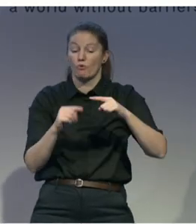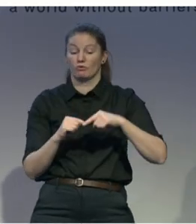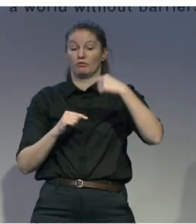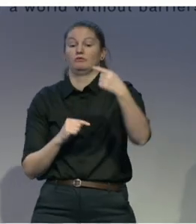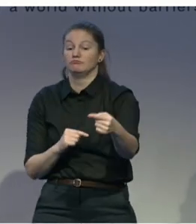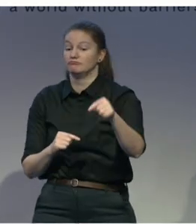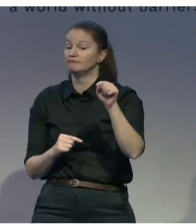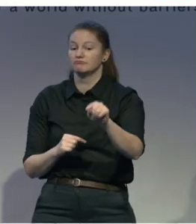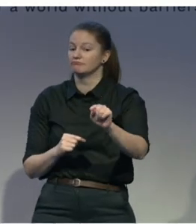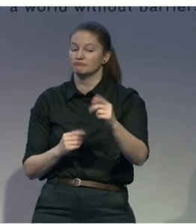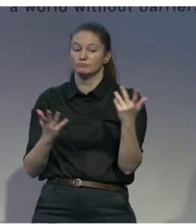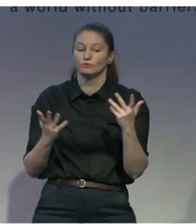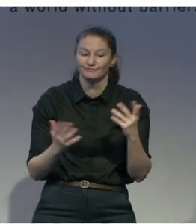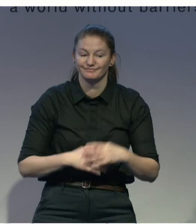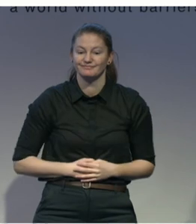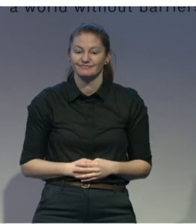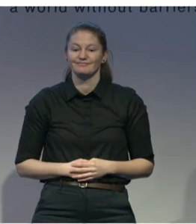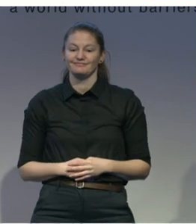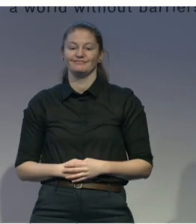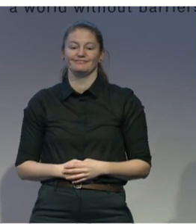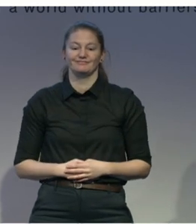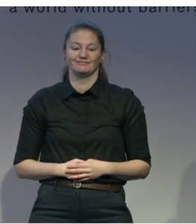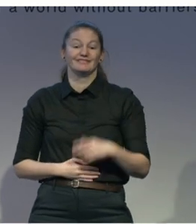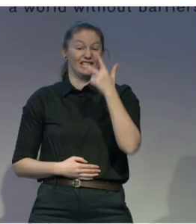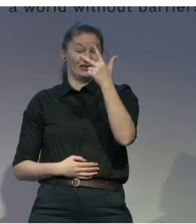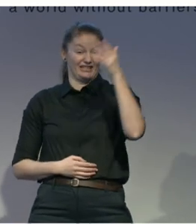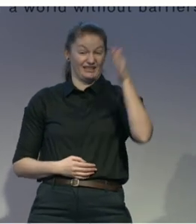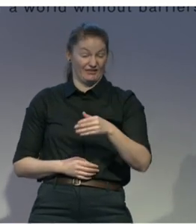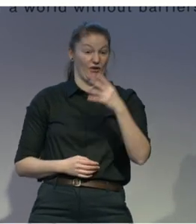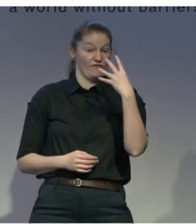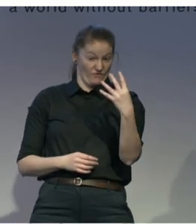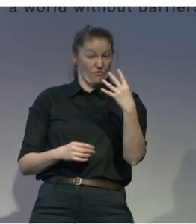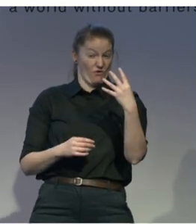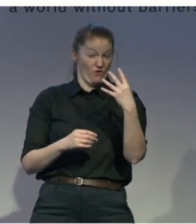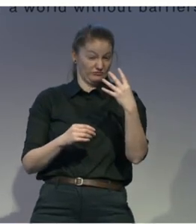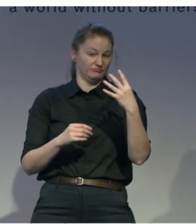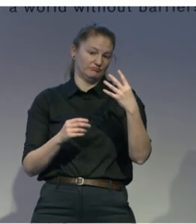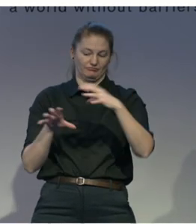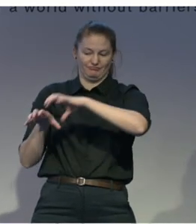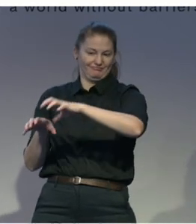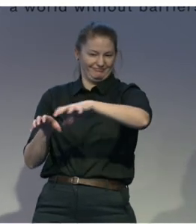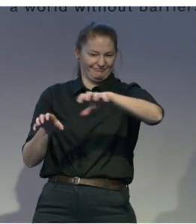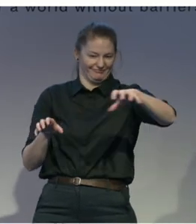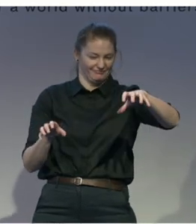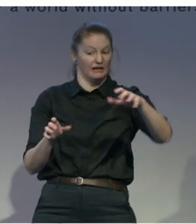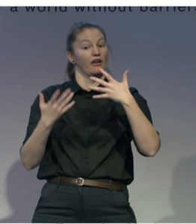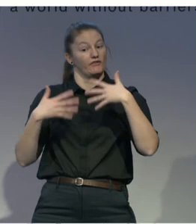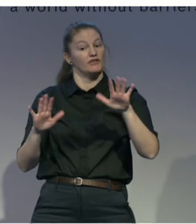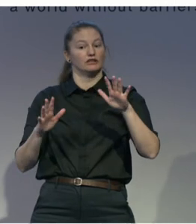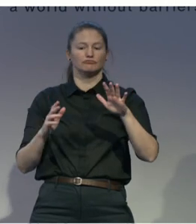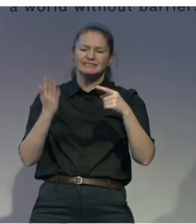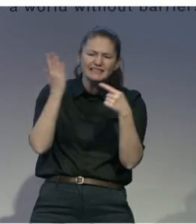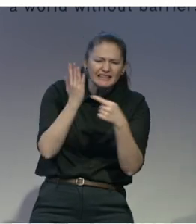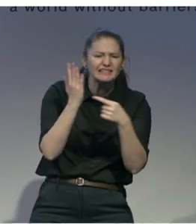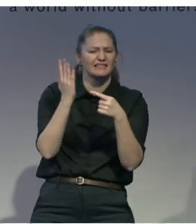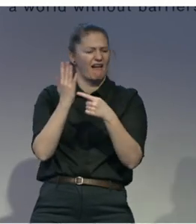year, three of the municipalities are taking the total technical and financial responsibility of